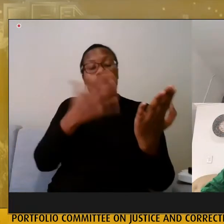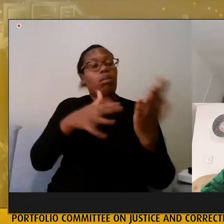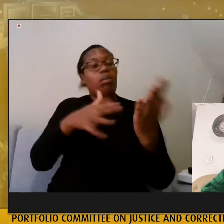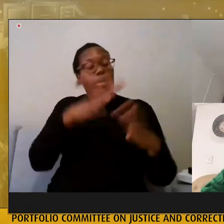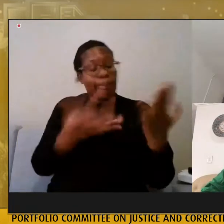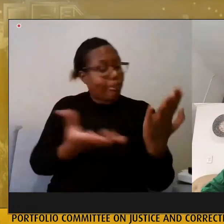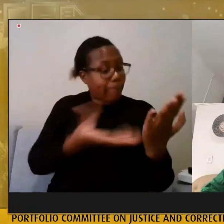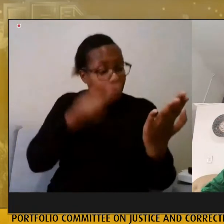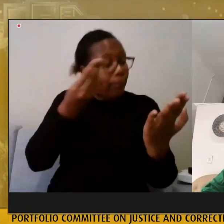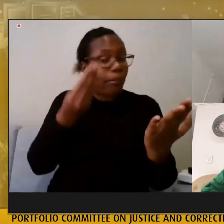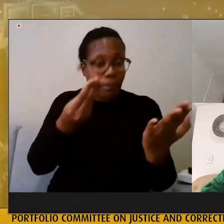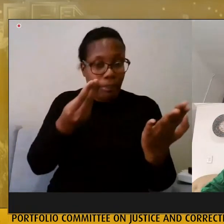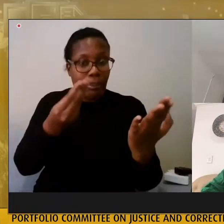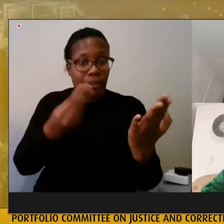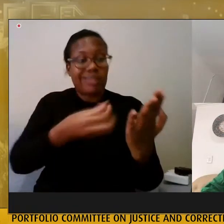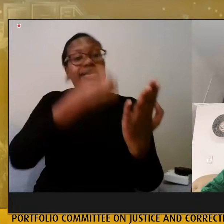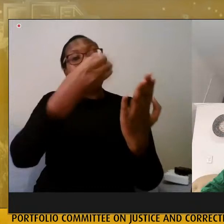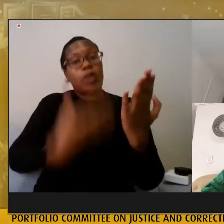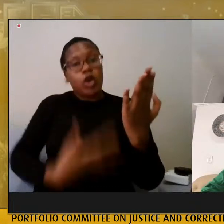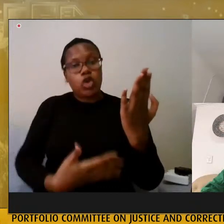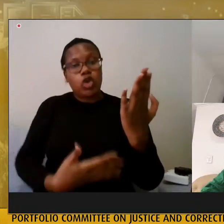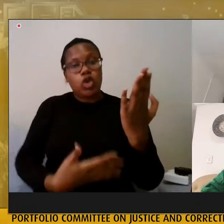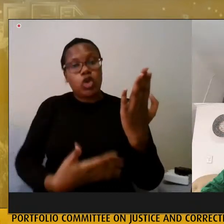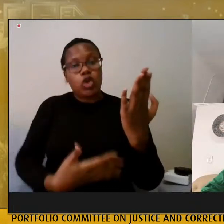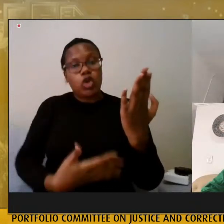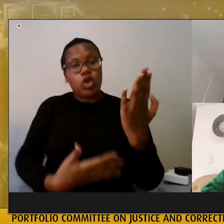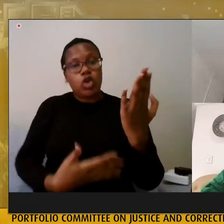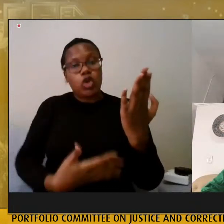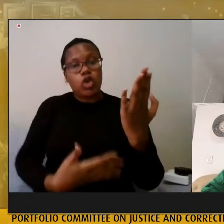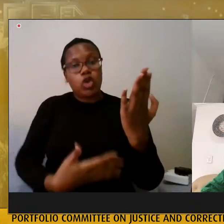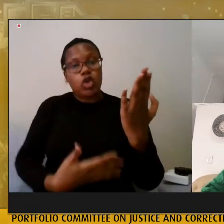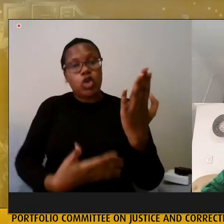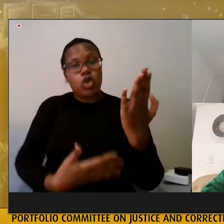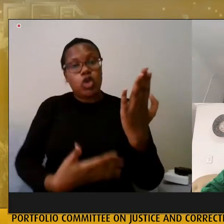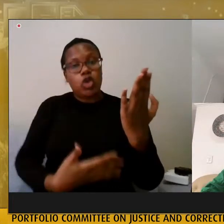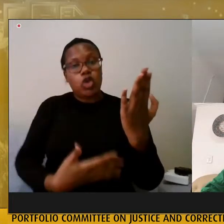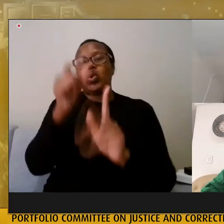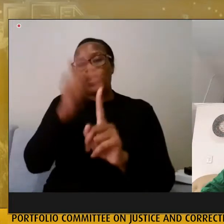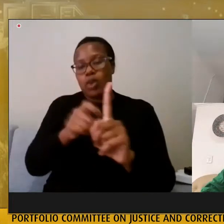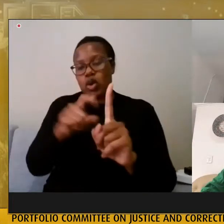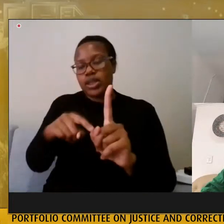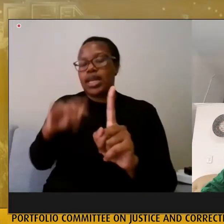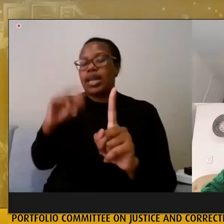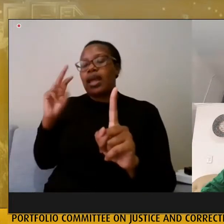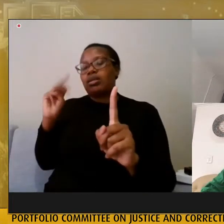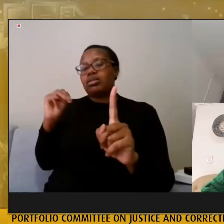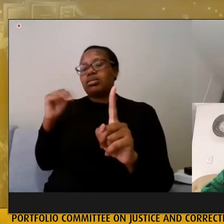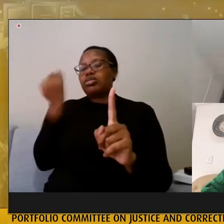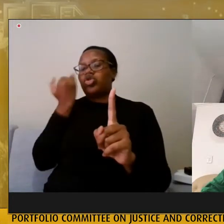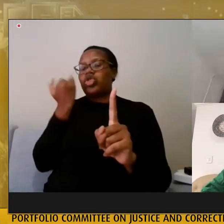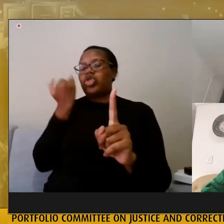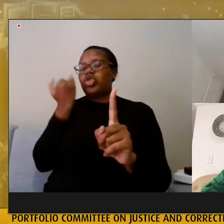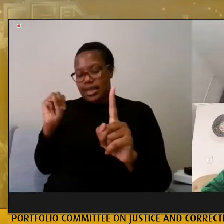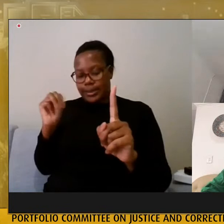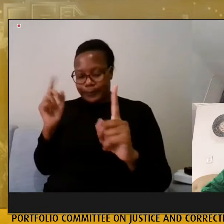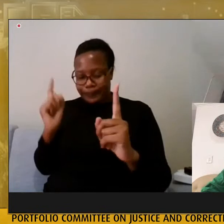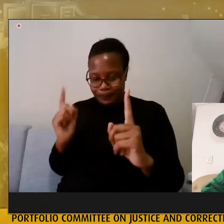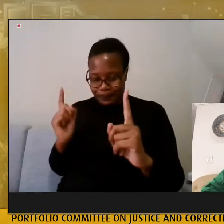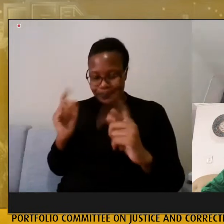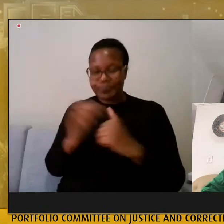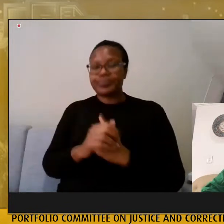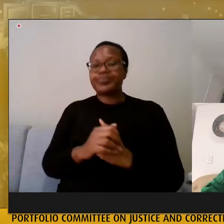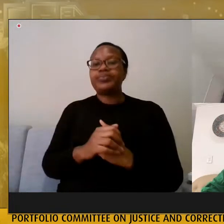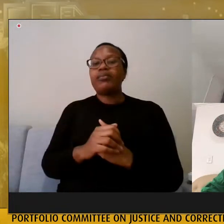the numerous telephone calls that were made between Mr. Mkanzi and the accused person. Initially, when the matter was